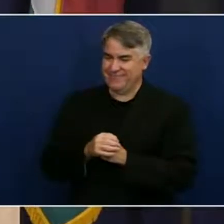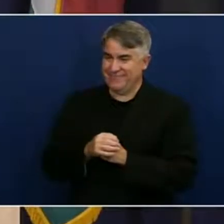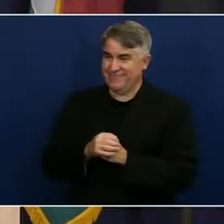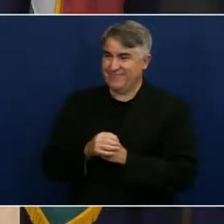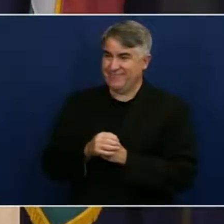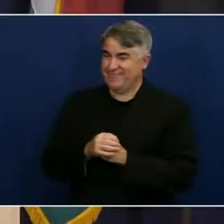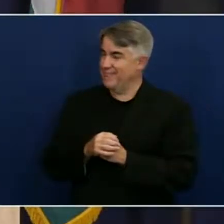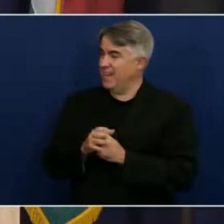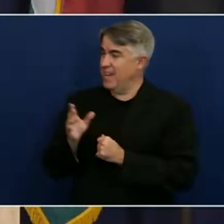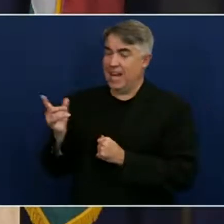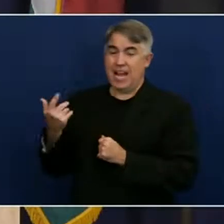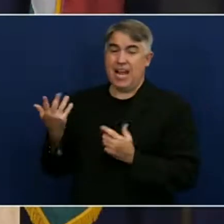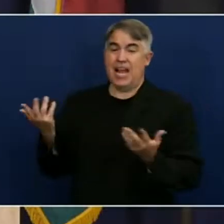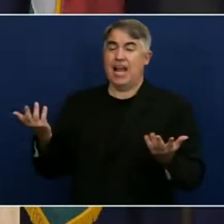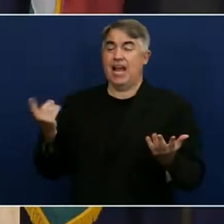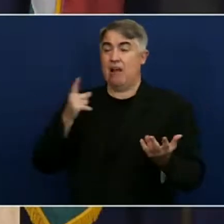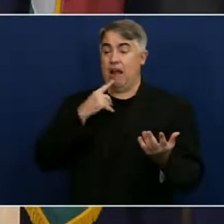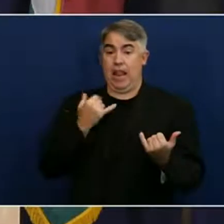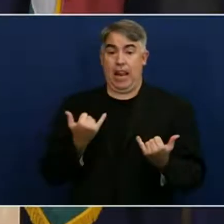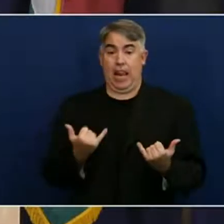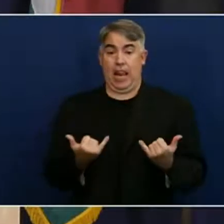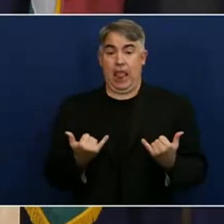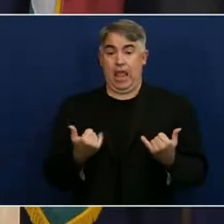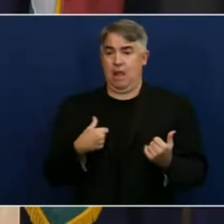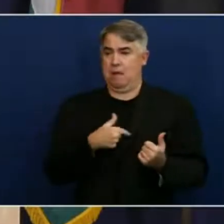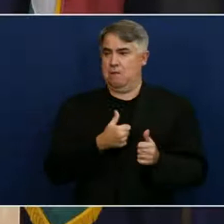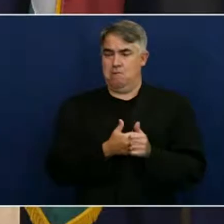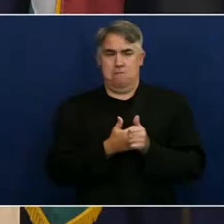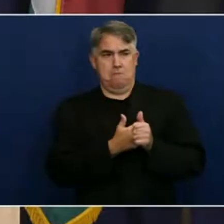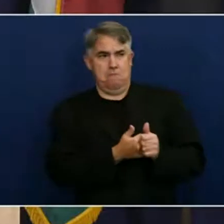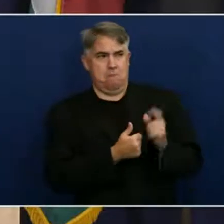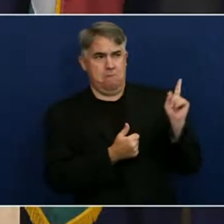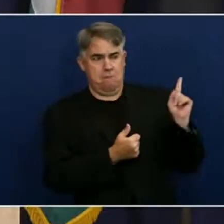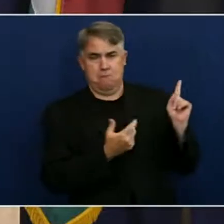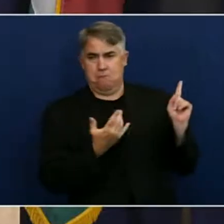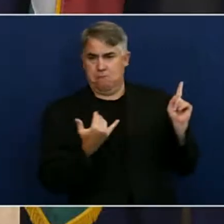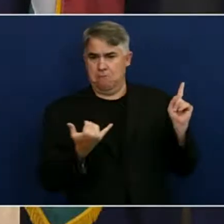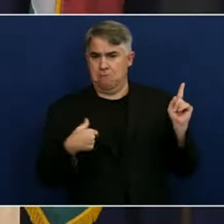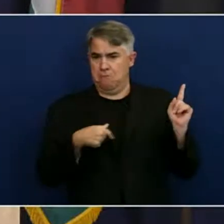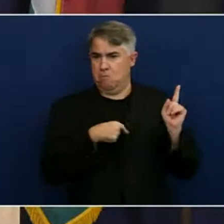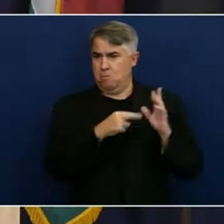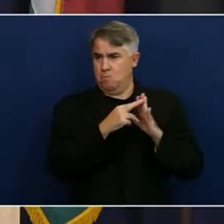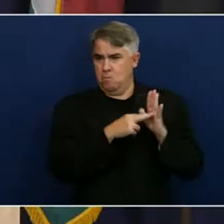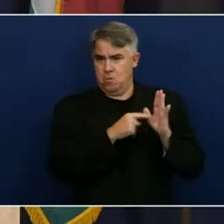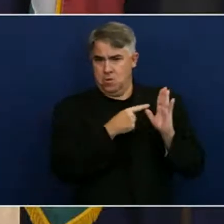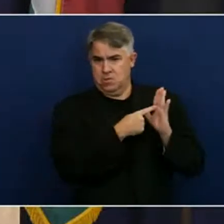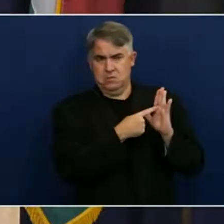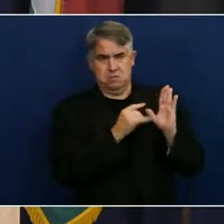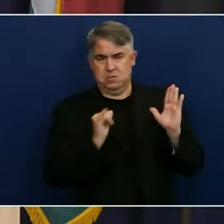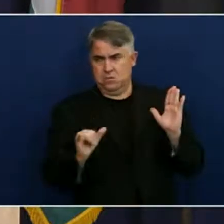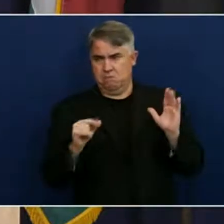Currently, we are still following the guidelines that we've been pretty much following since last year, and that